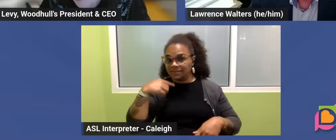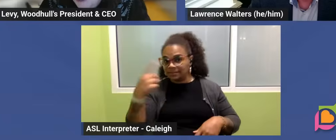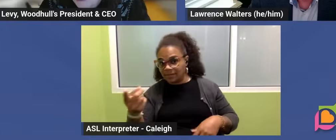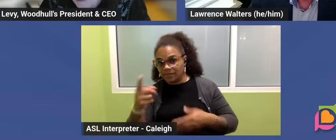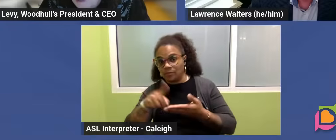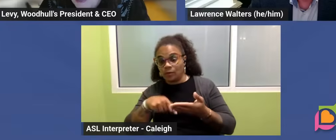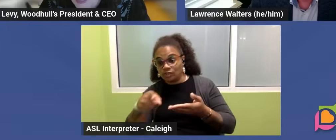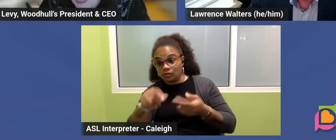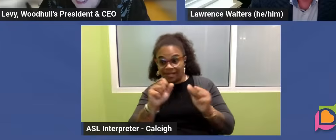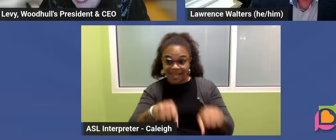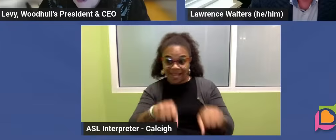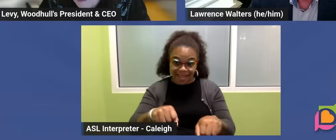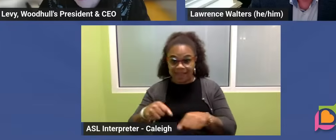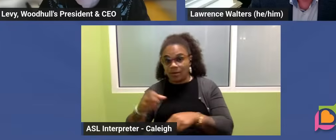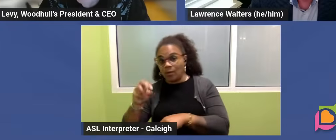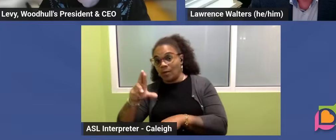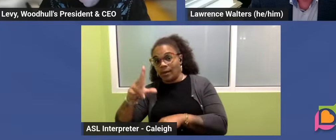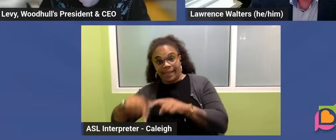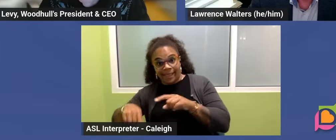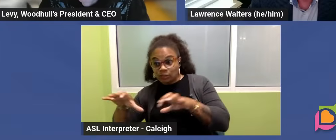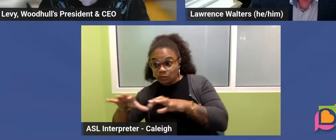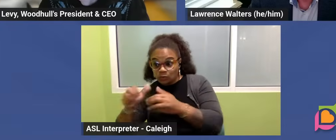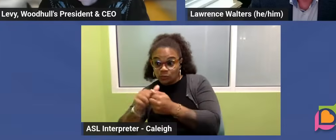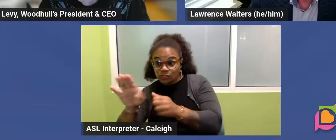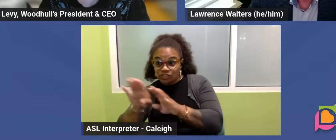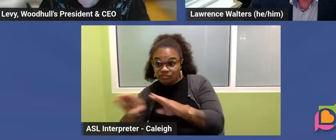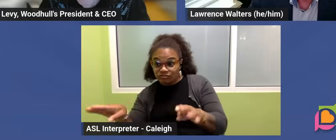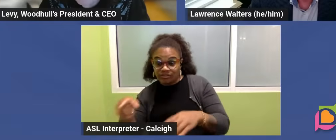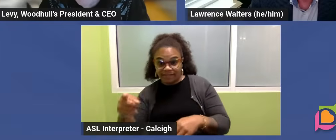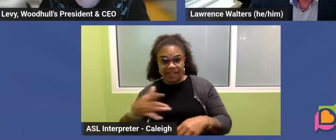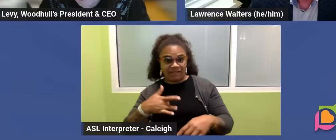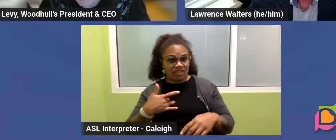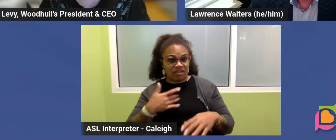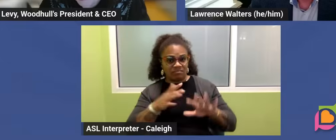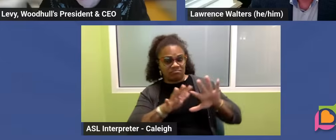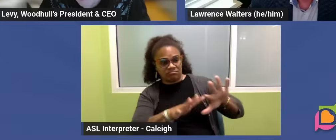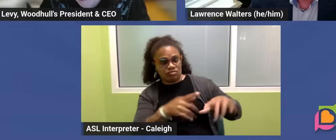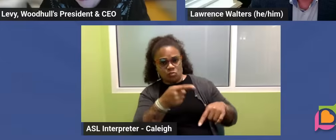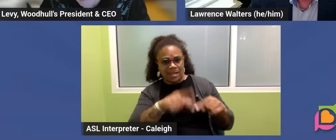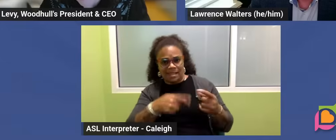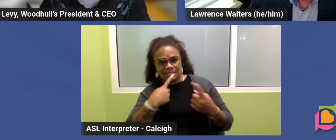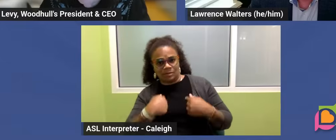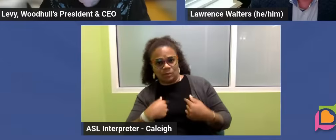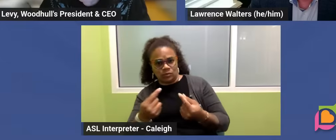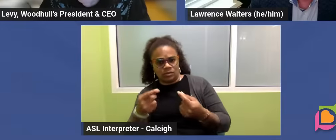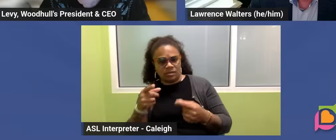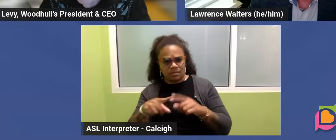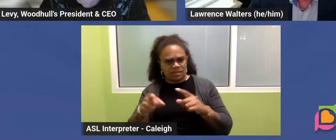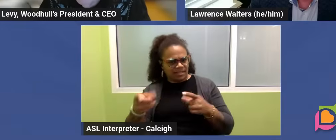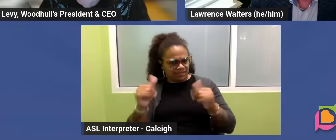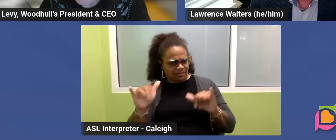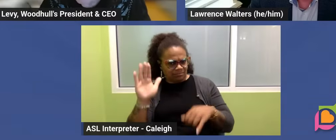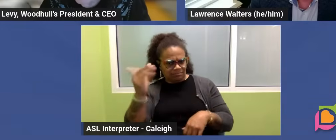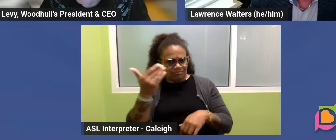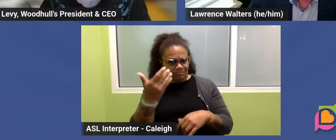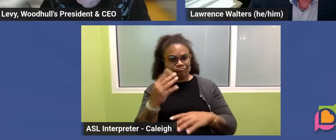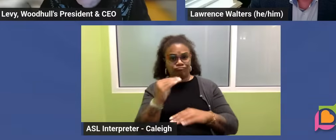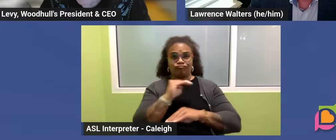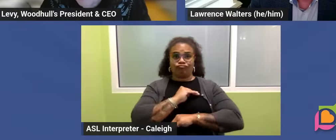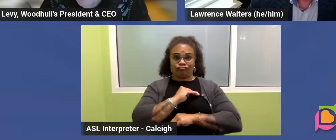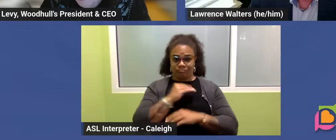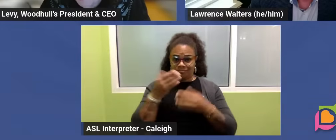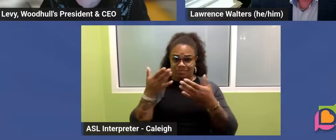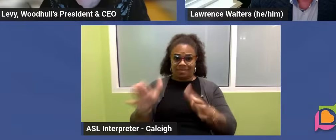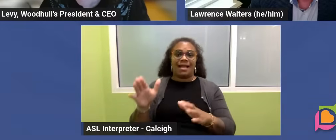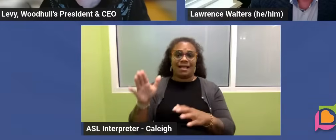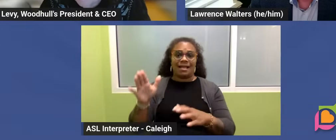their children, they're appallingly content to let the government tell them what they're